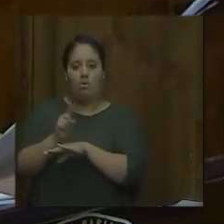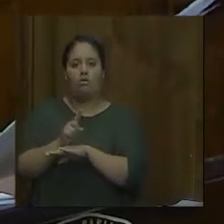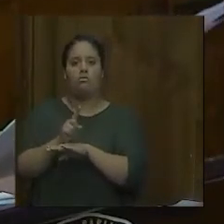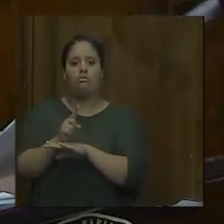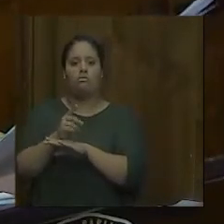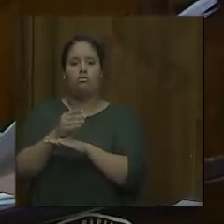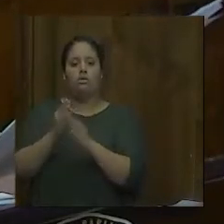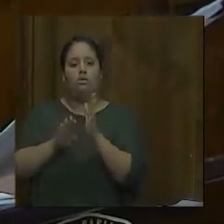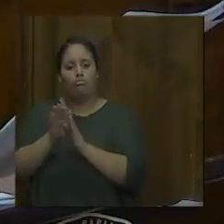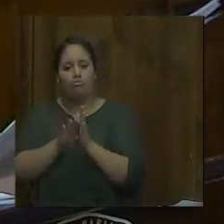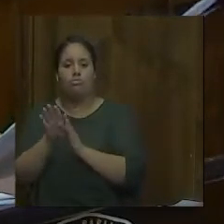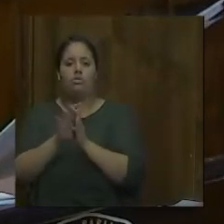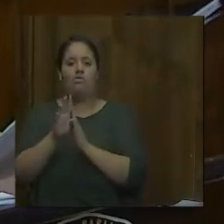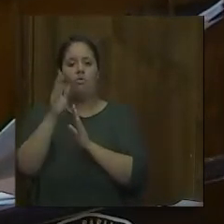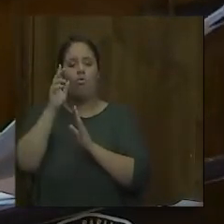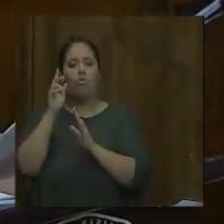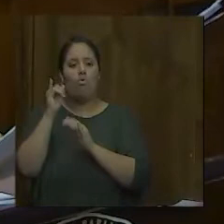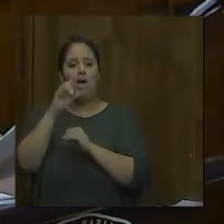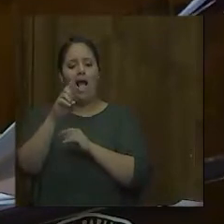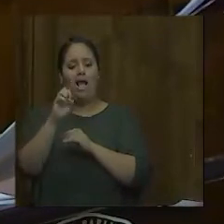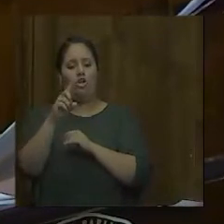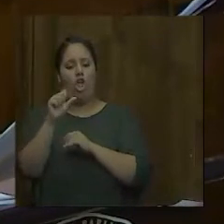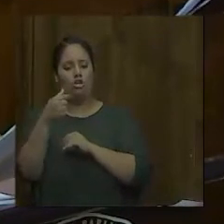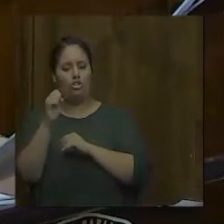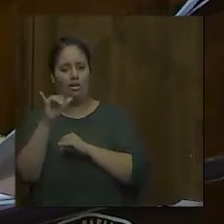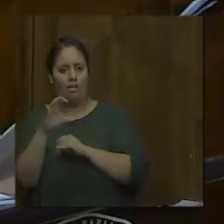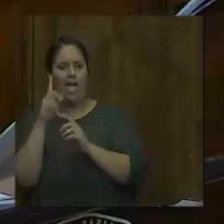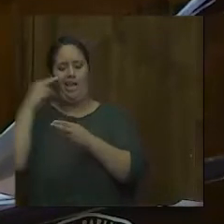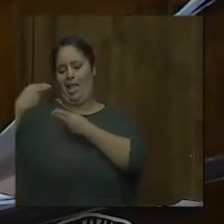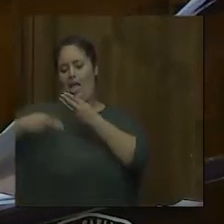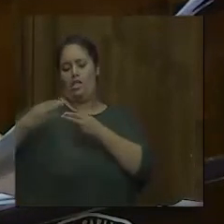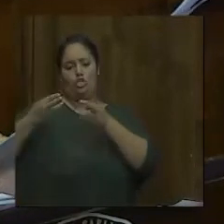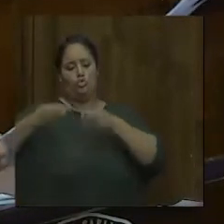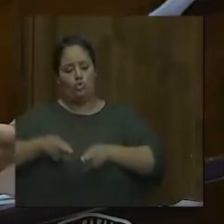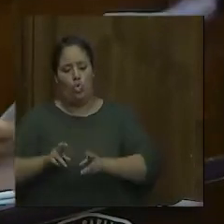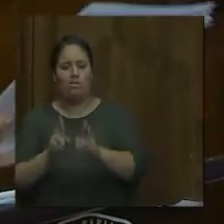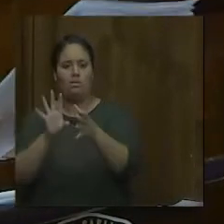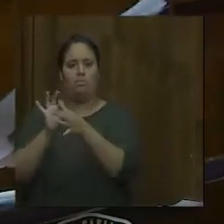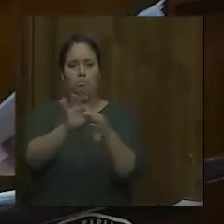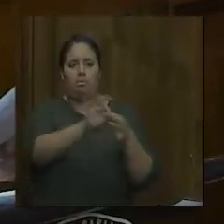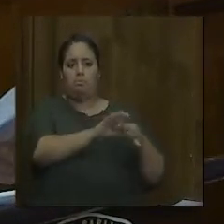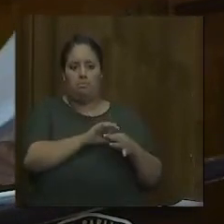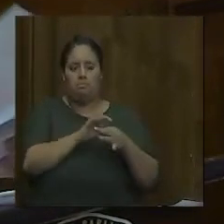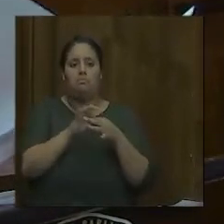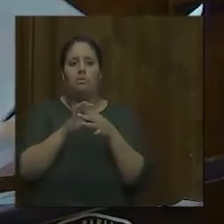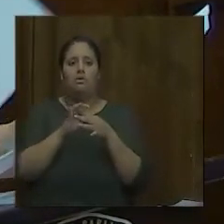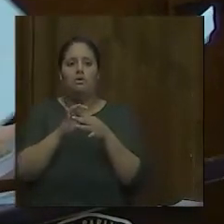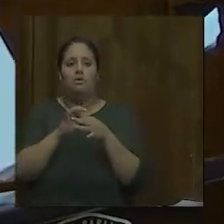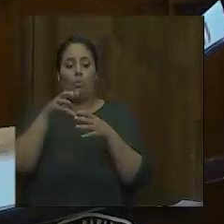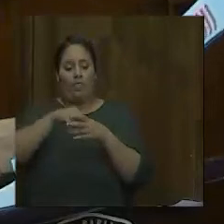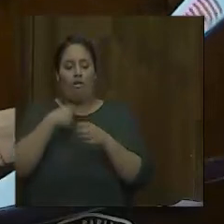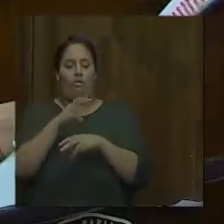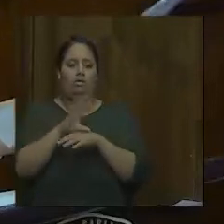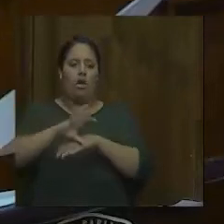development of an archaeological paleontology heritage tourism route, which aims to promote heritage tourism in the